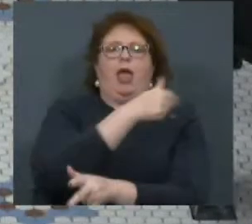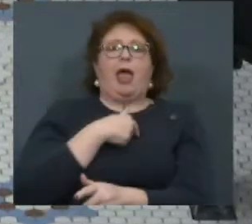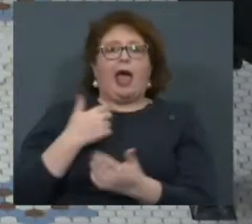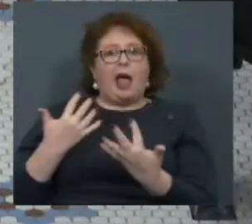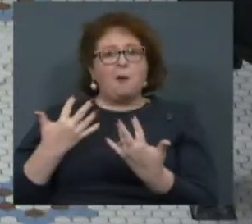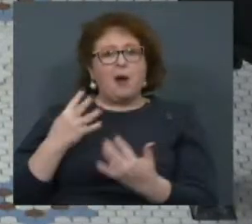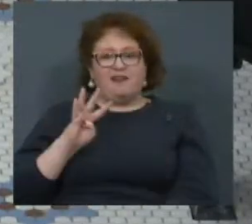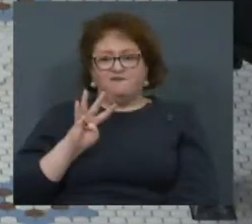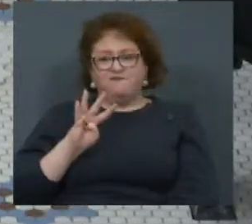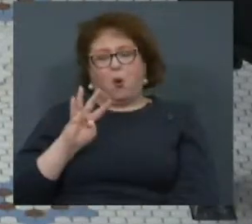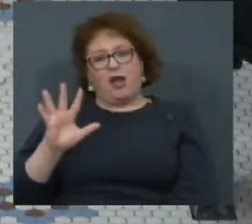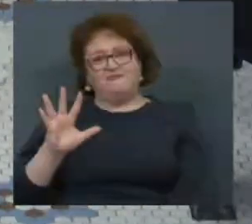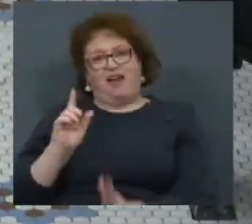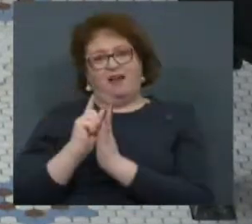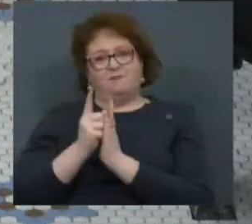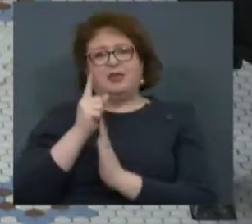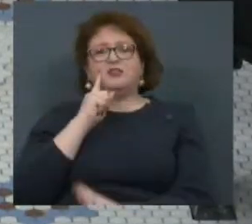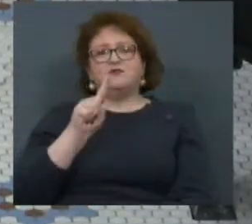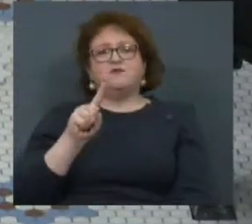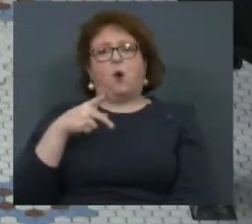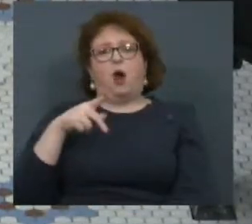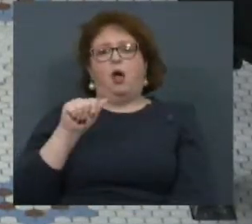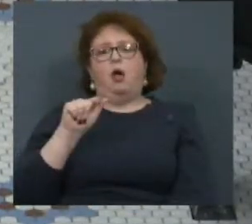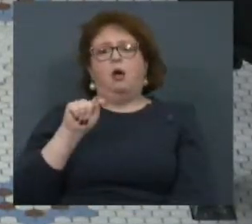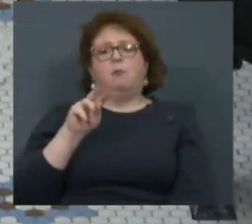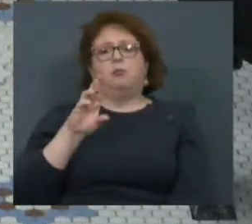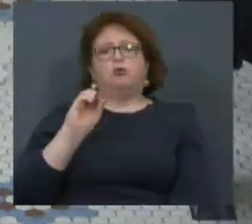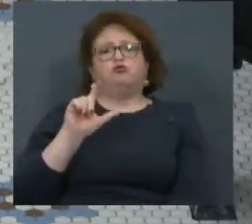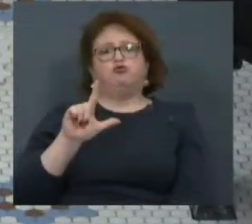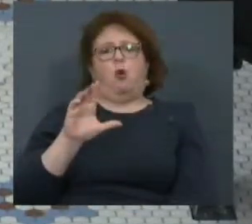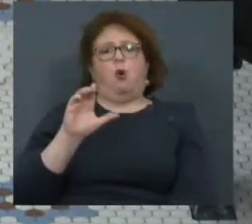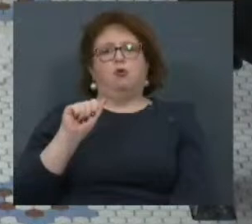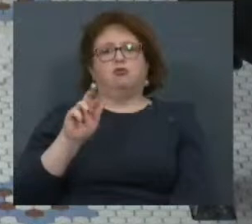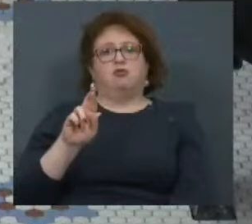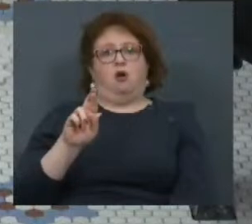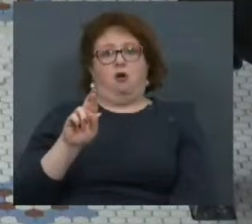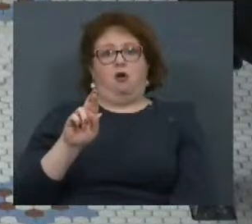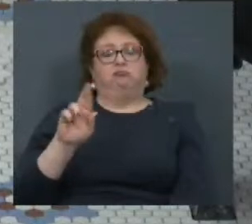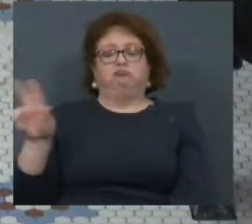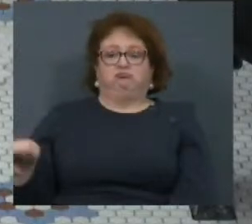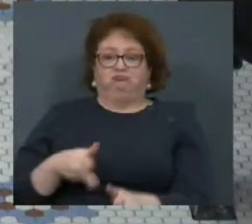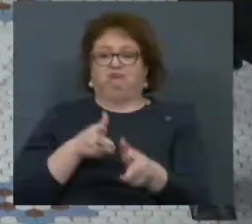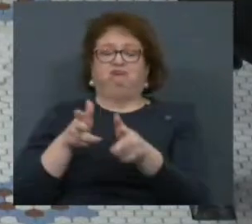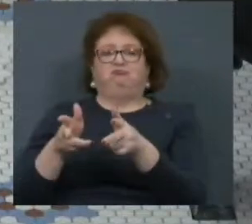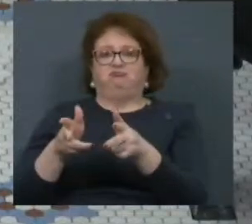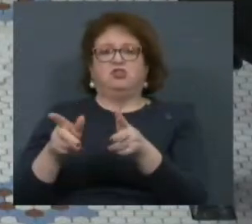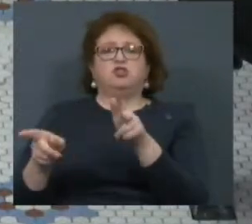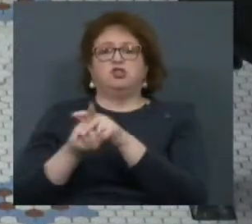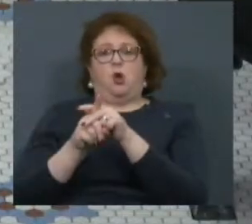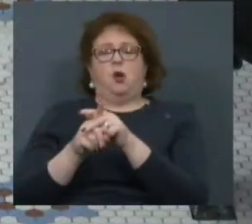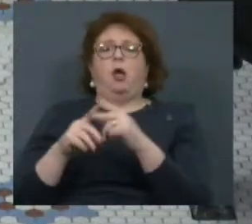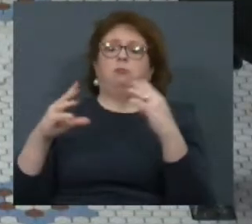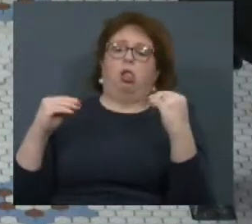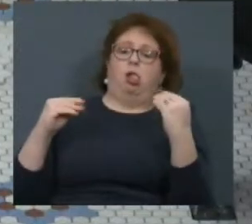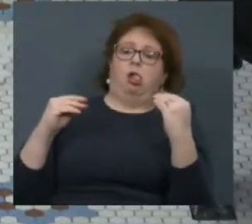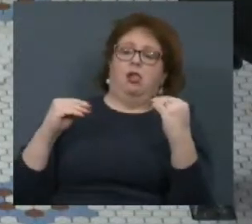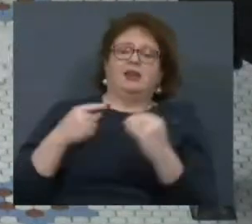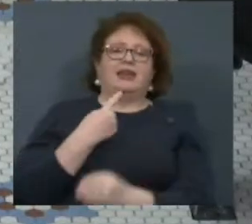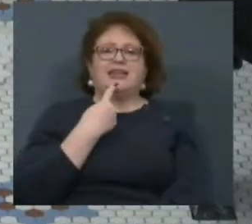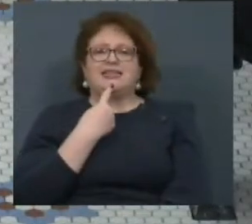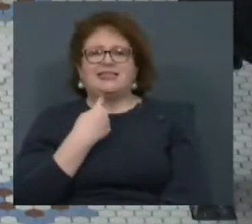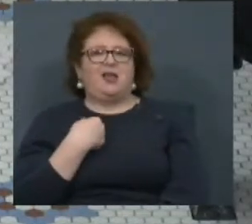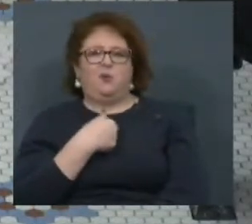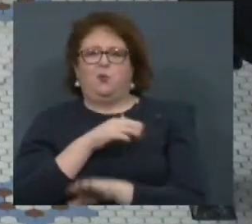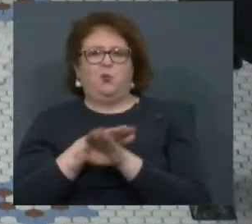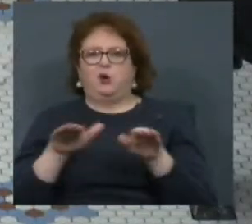up. And then what I want you to take to heart is what that police officer said to me. He said, "We don't have